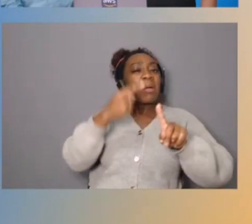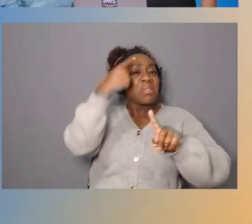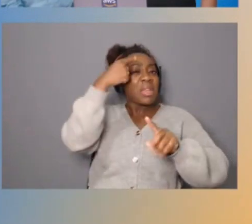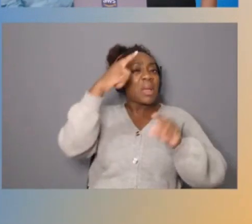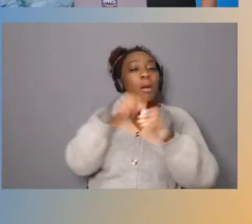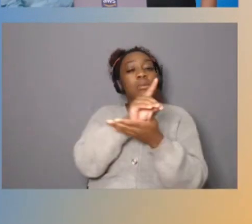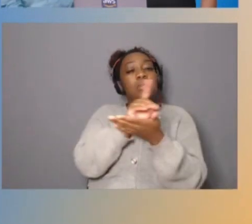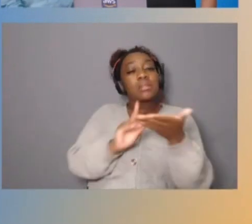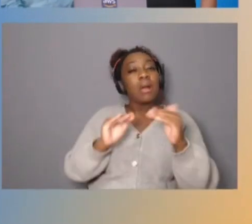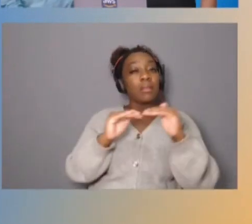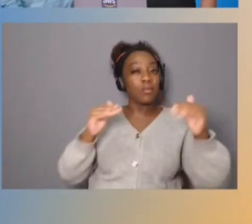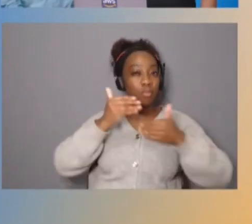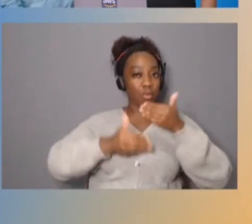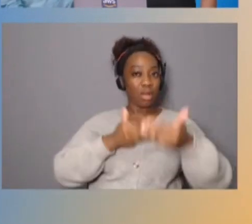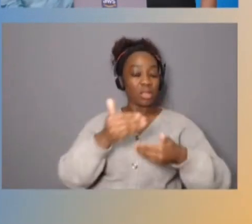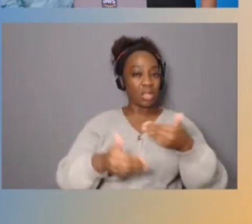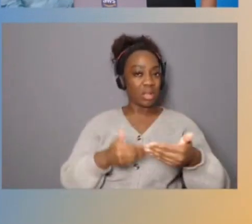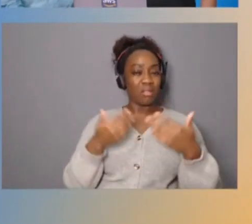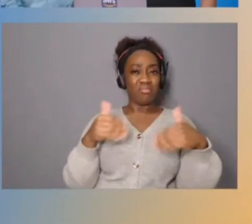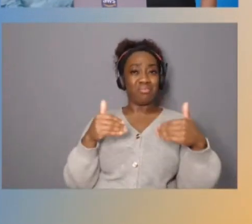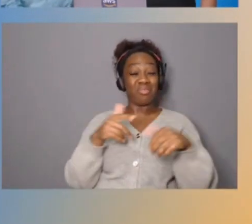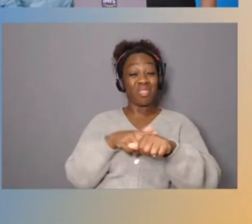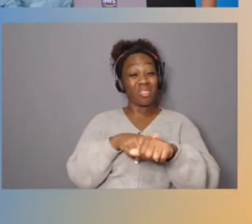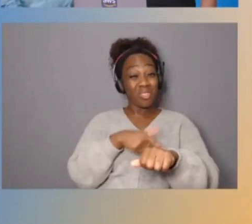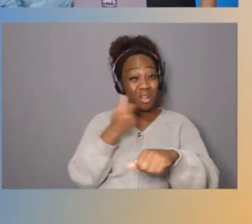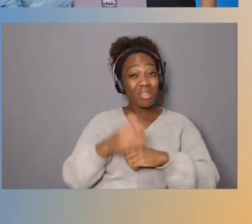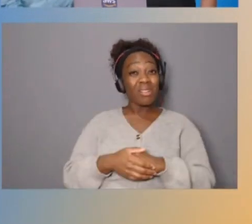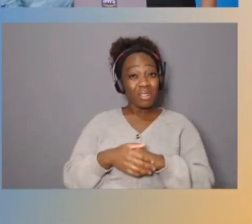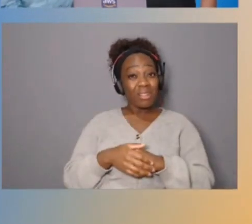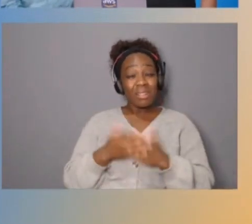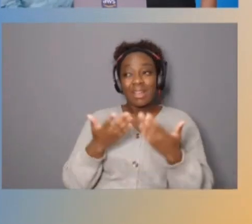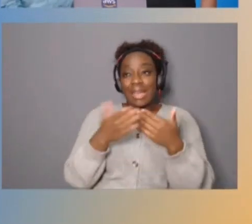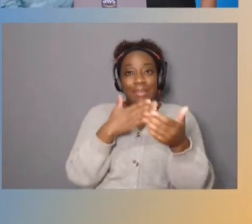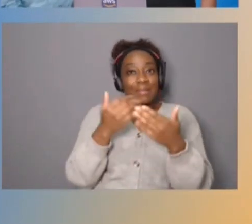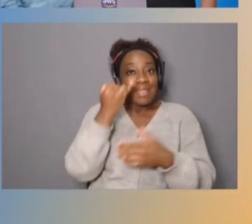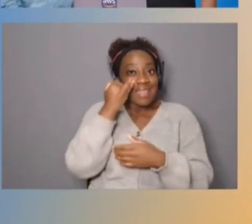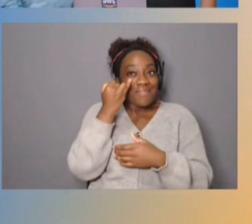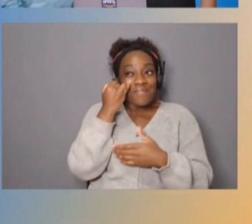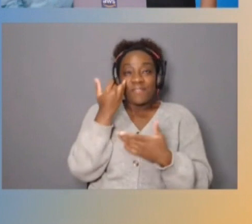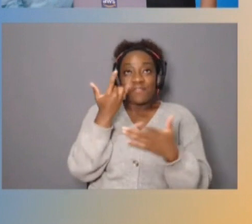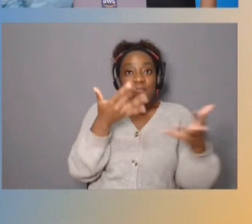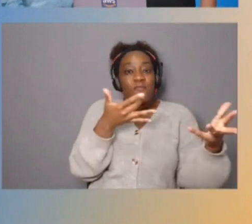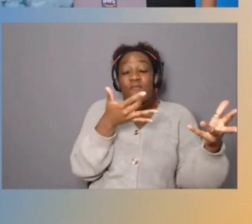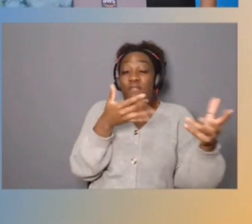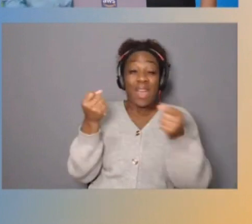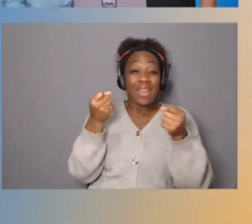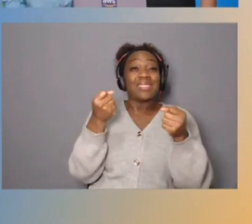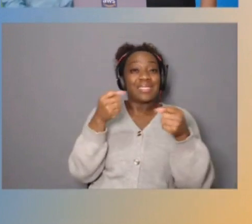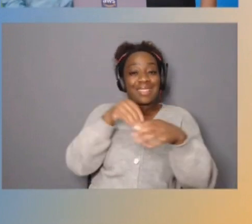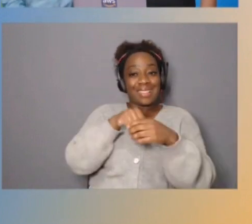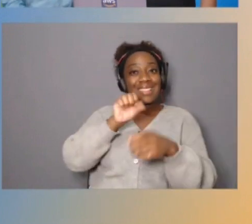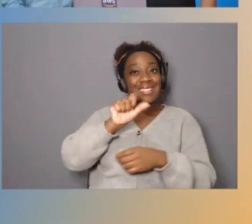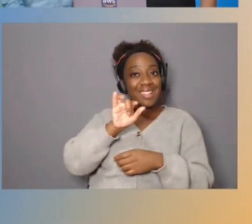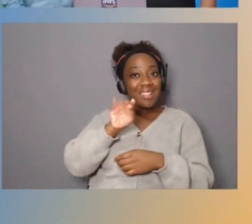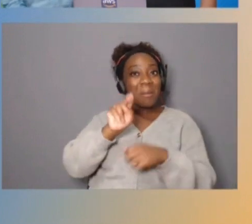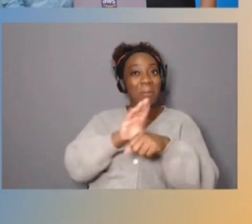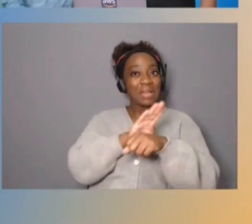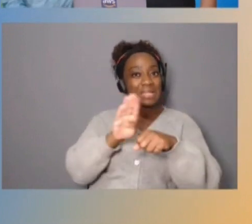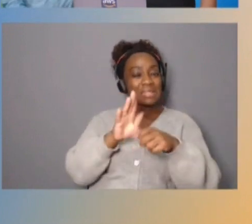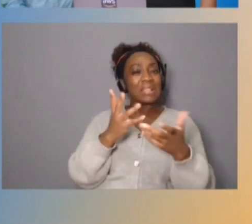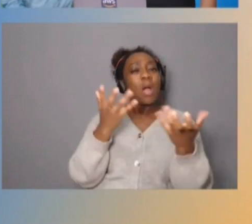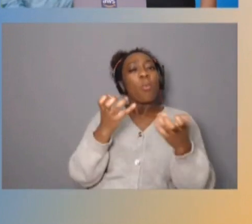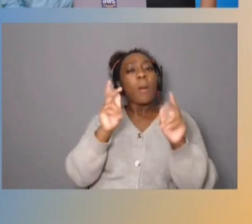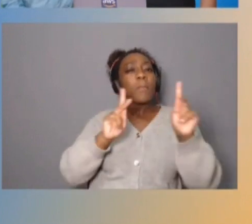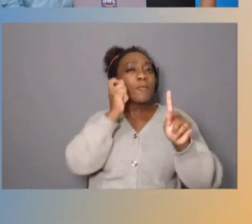long it is, even within, you know, something that is very, very fast in that silicon business. I think that can give people an idea of, you